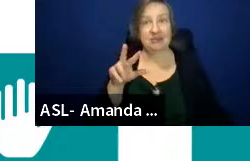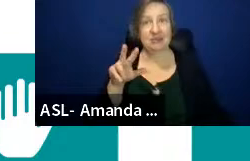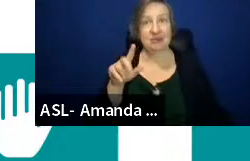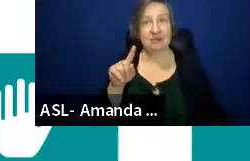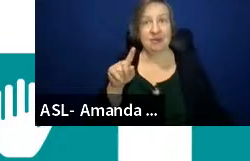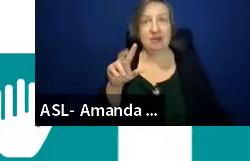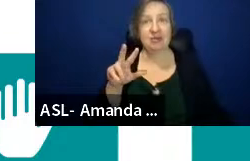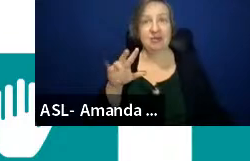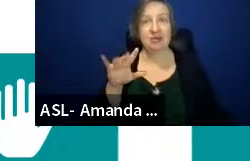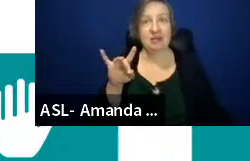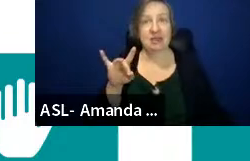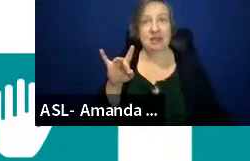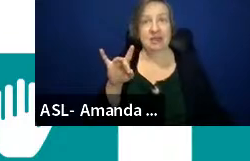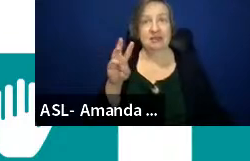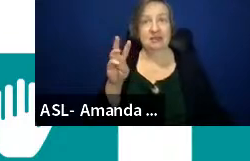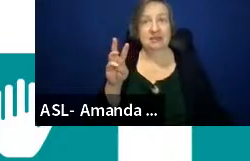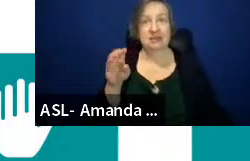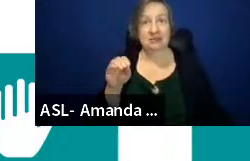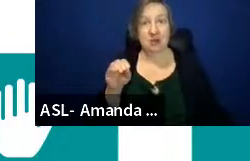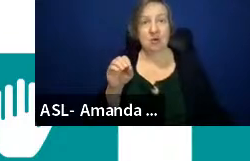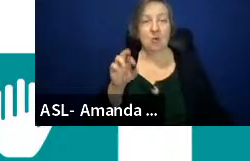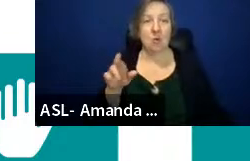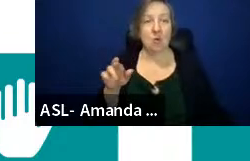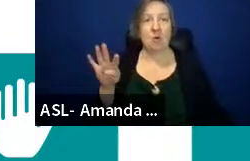646-931-3860 or